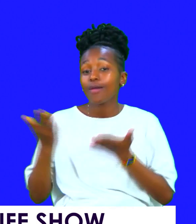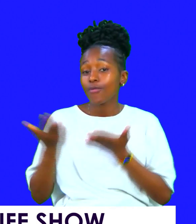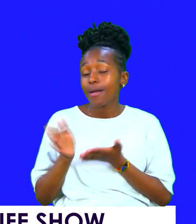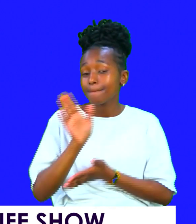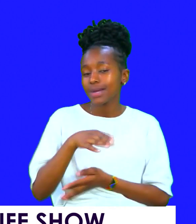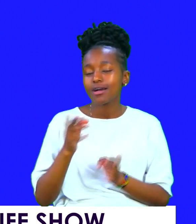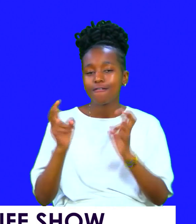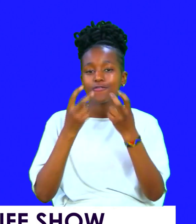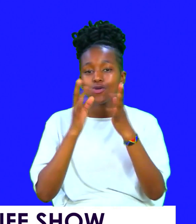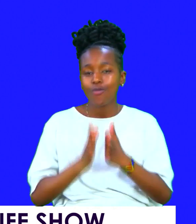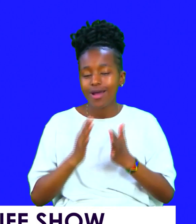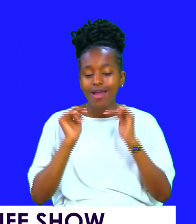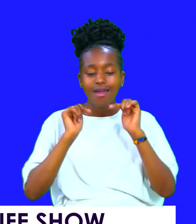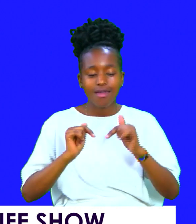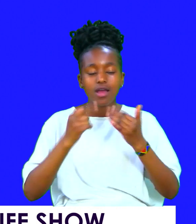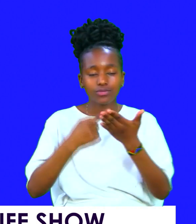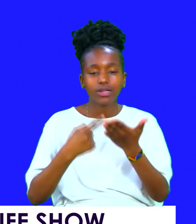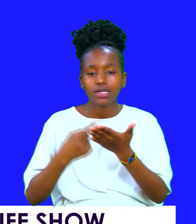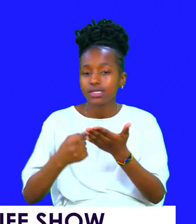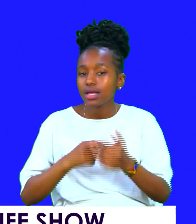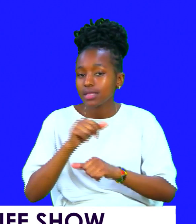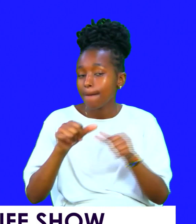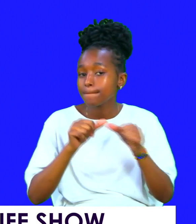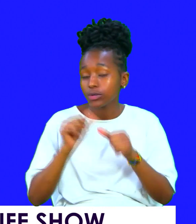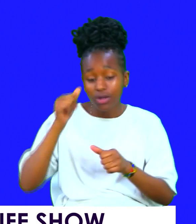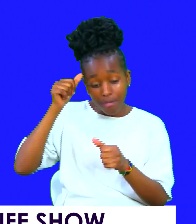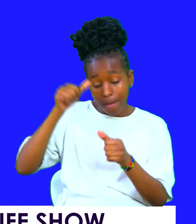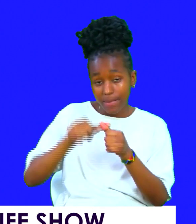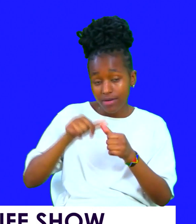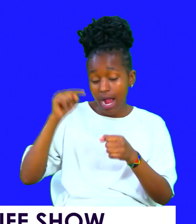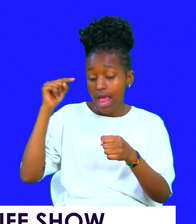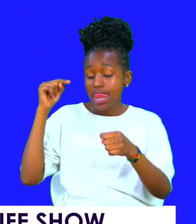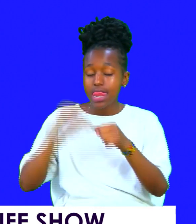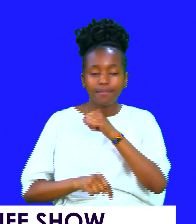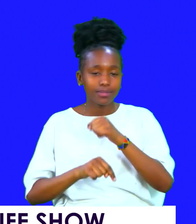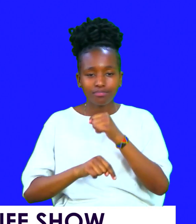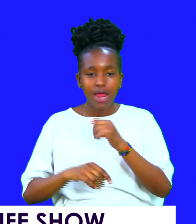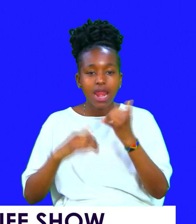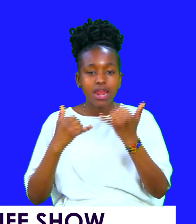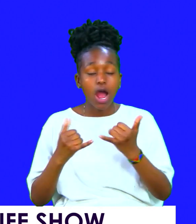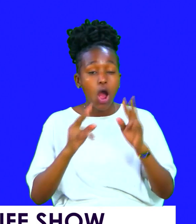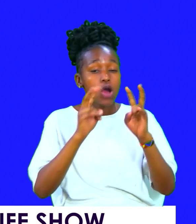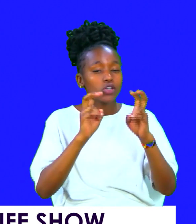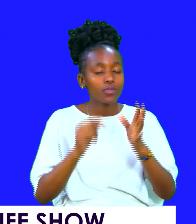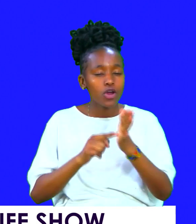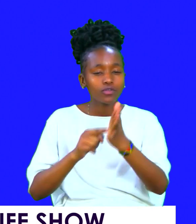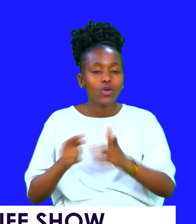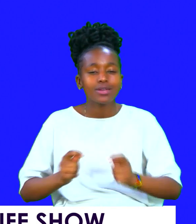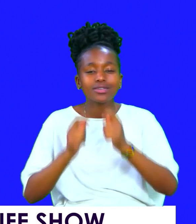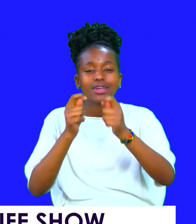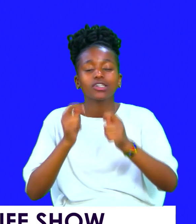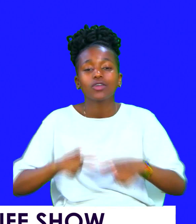viewers, I'm talking to you about remembering the deep, and this is the Treasures of Life show, and my